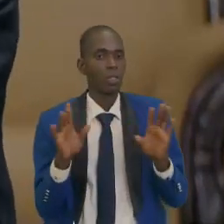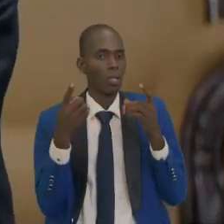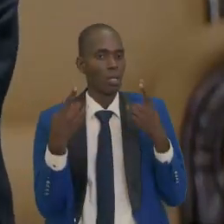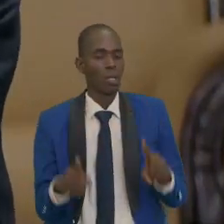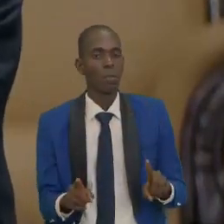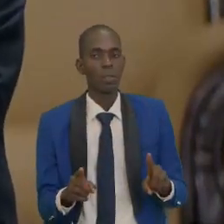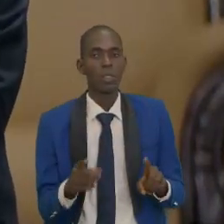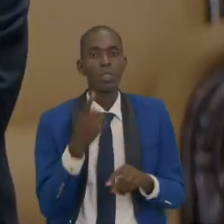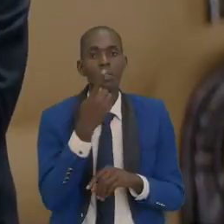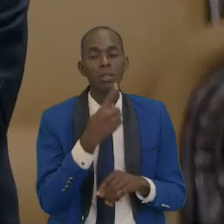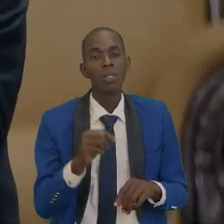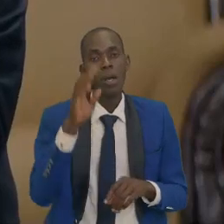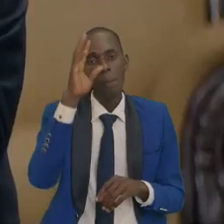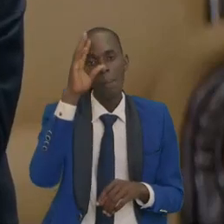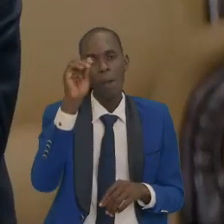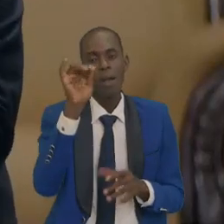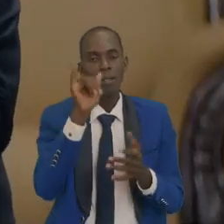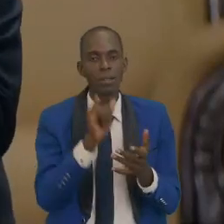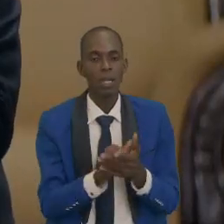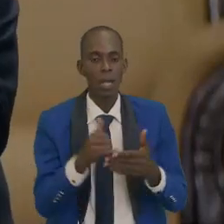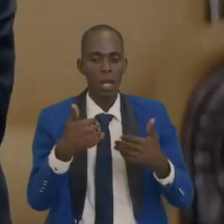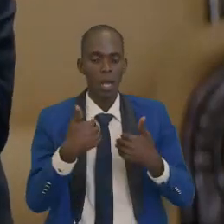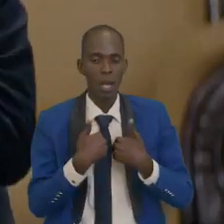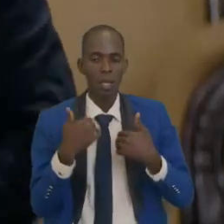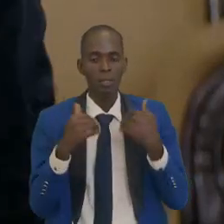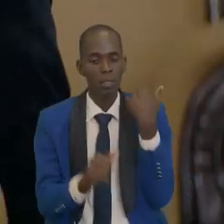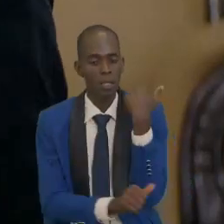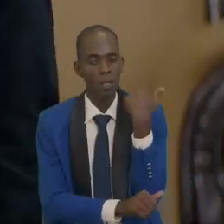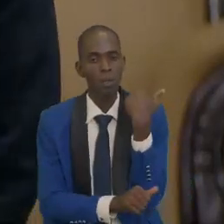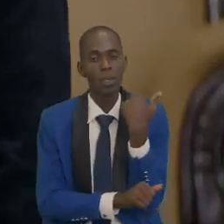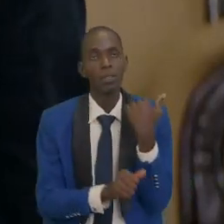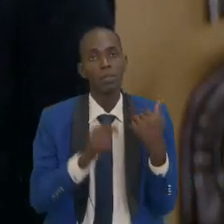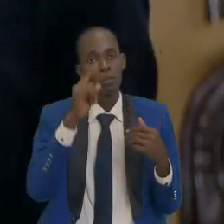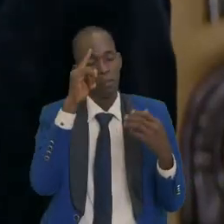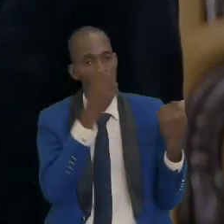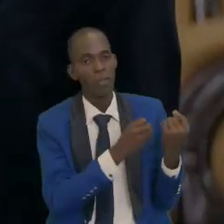the man that has Abraham's faith is hopeful